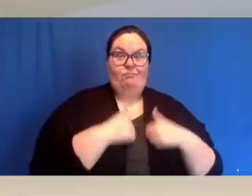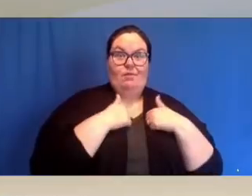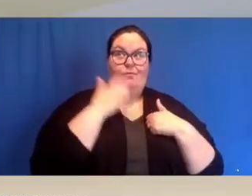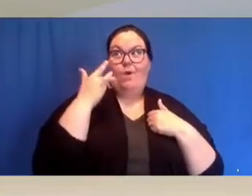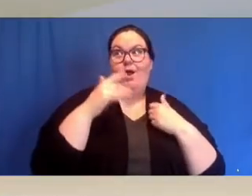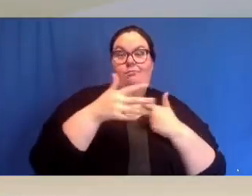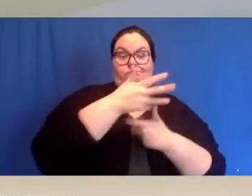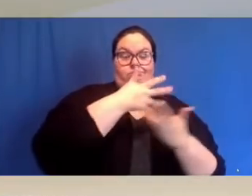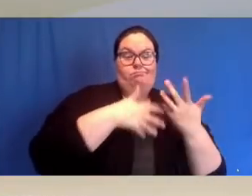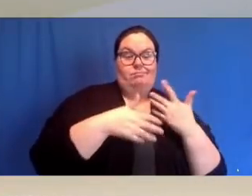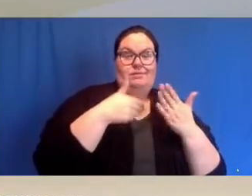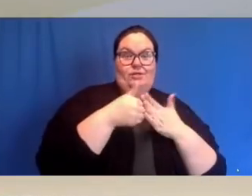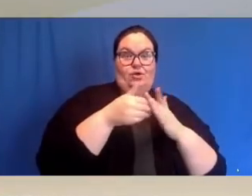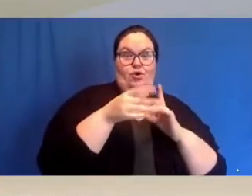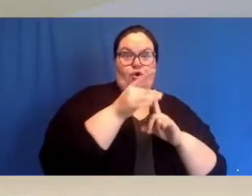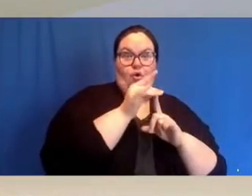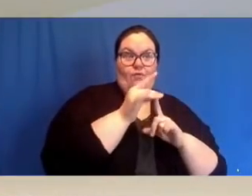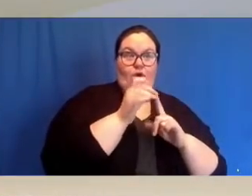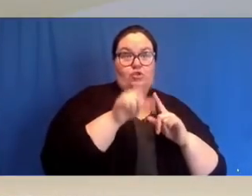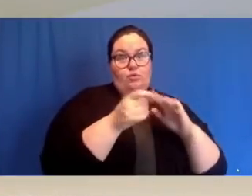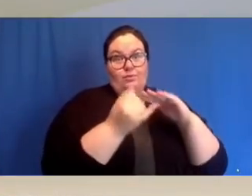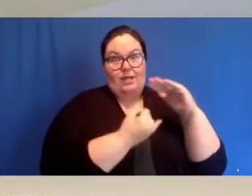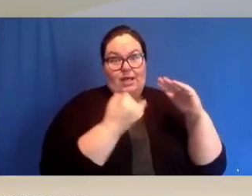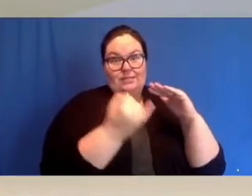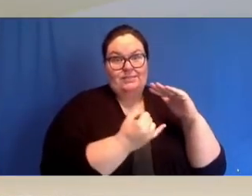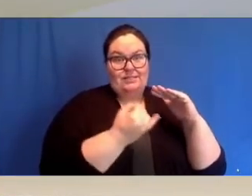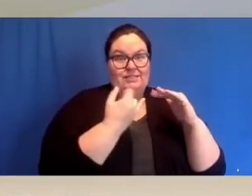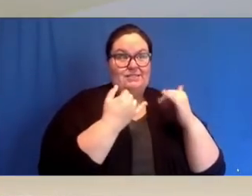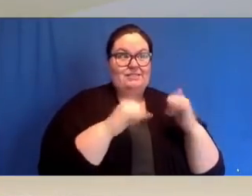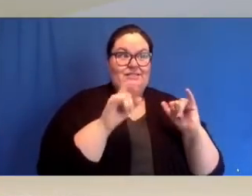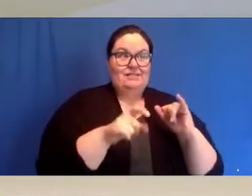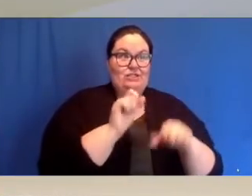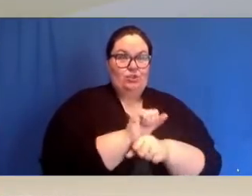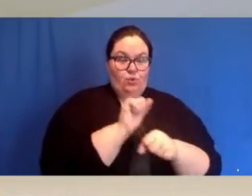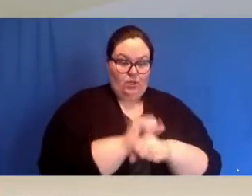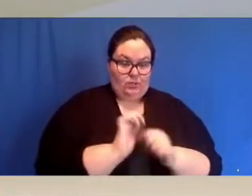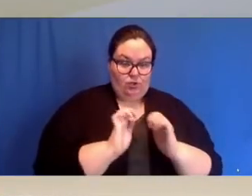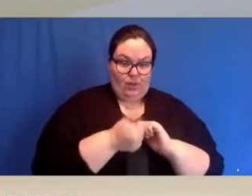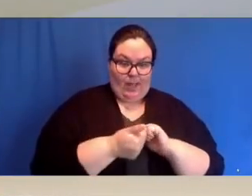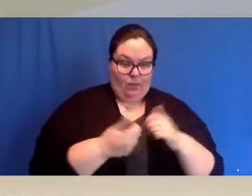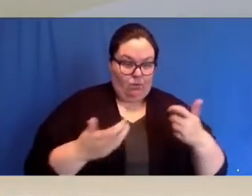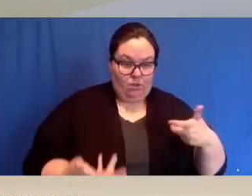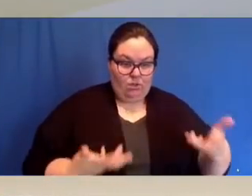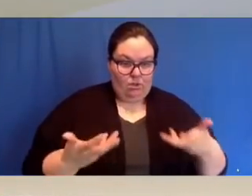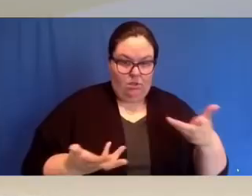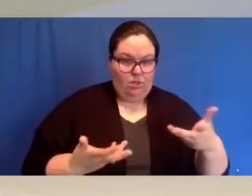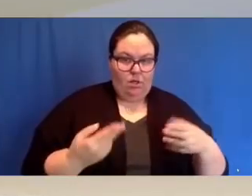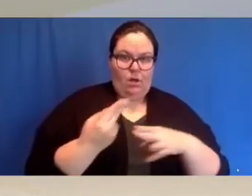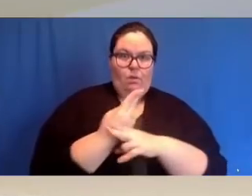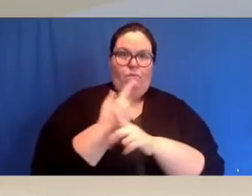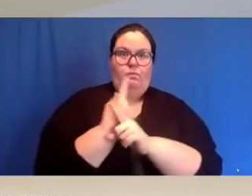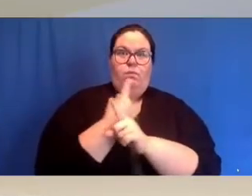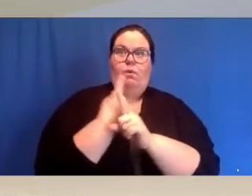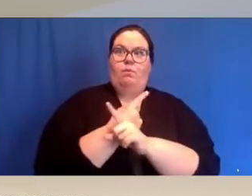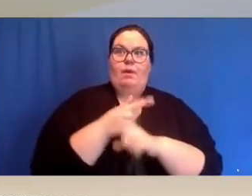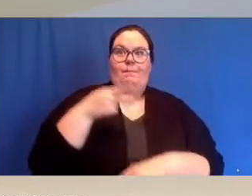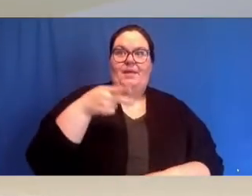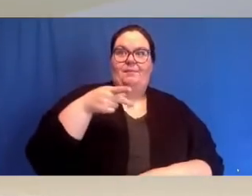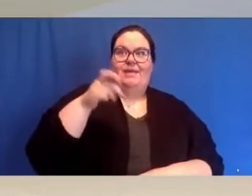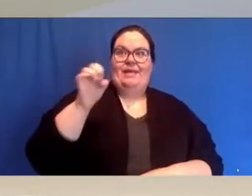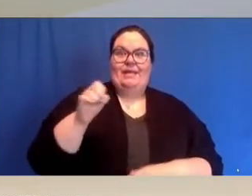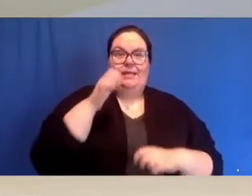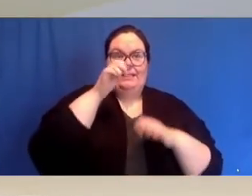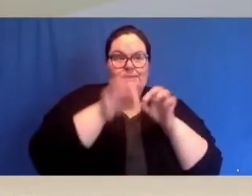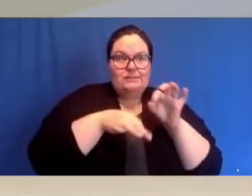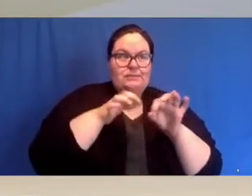or who are supposed to be in isolation, we'll still need them to work. So how do we make sure we use appropriate PPE and test them